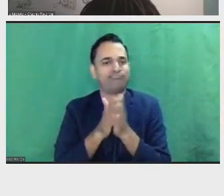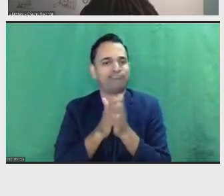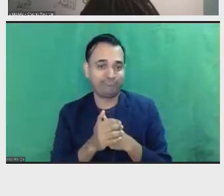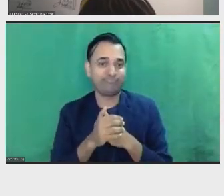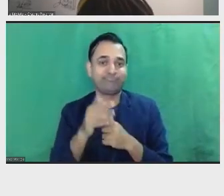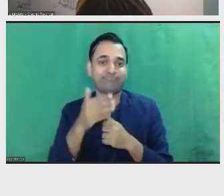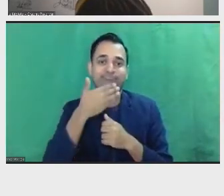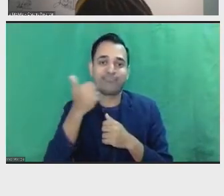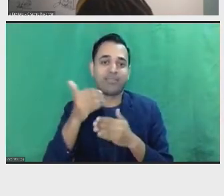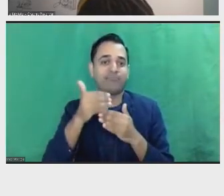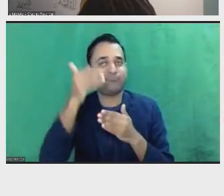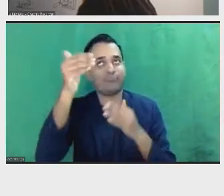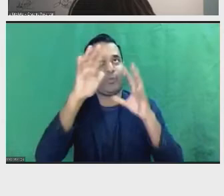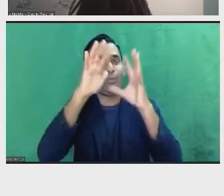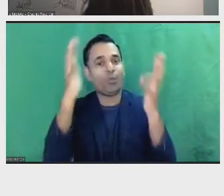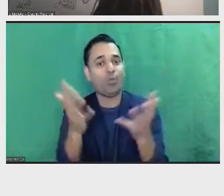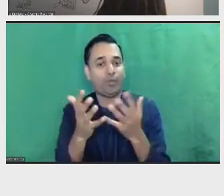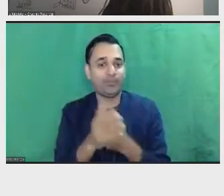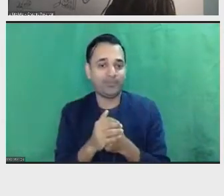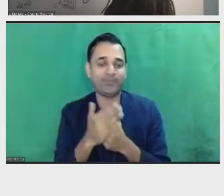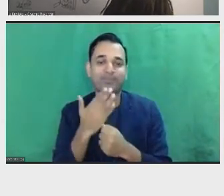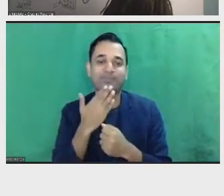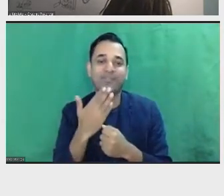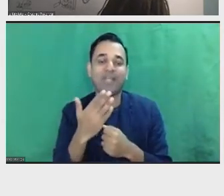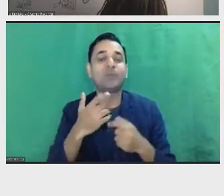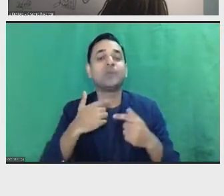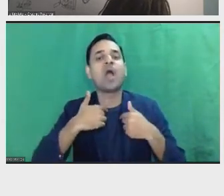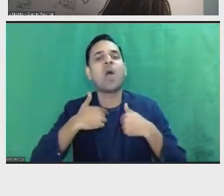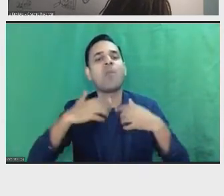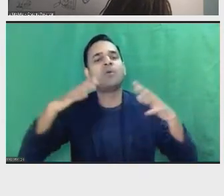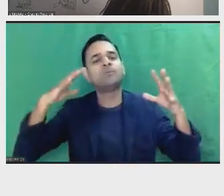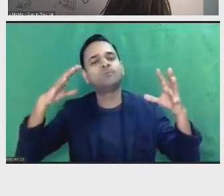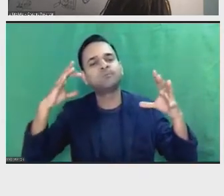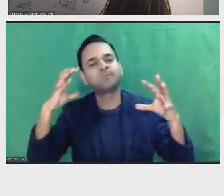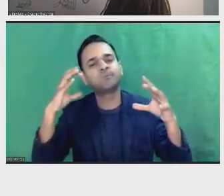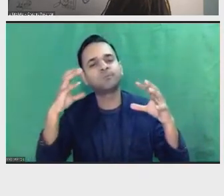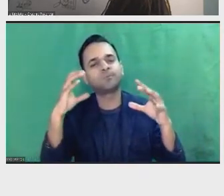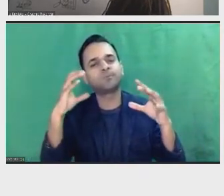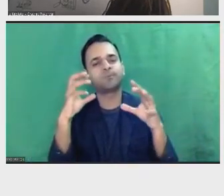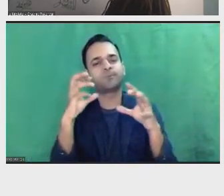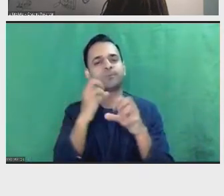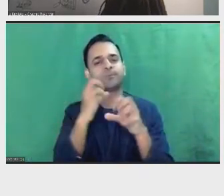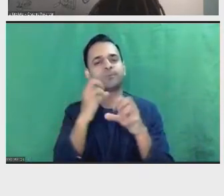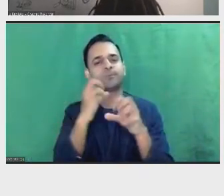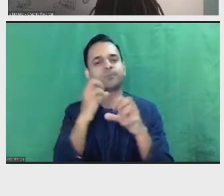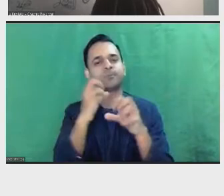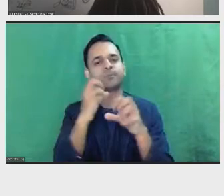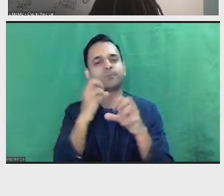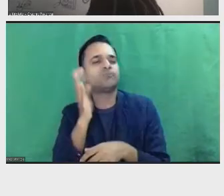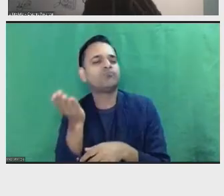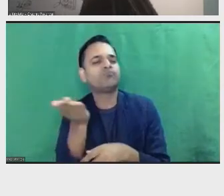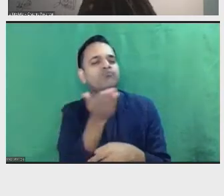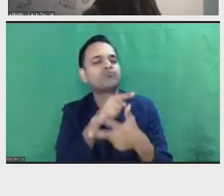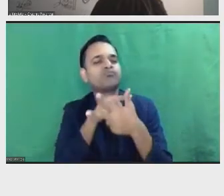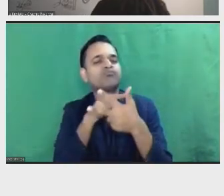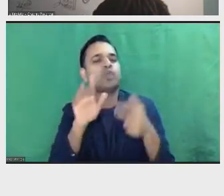As we close the session, I'd love to hear from the three of you what your one message is that you would like everybody to take home with